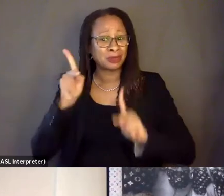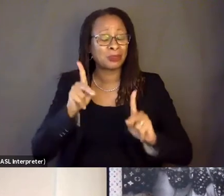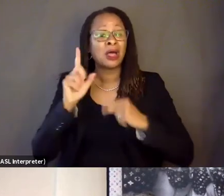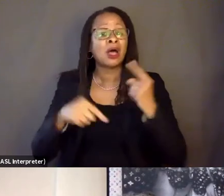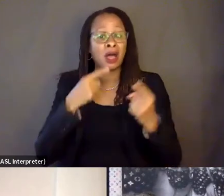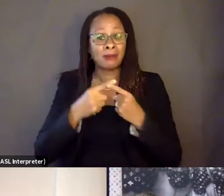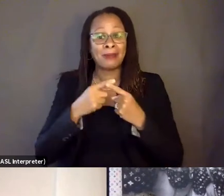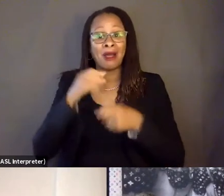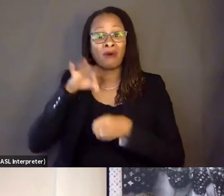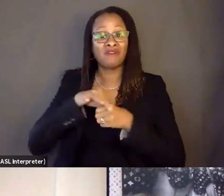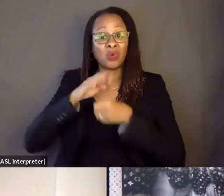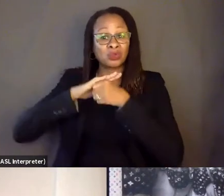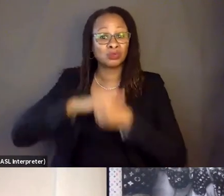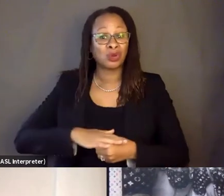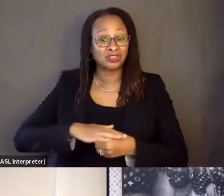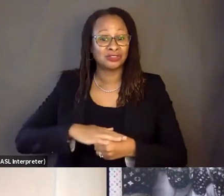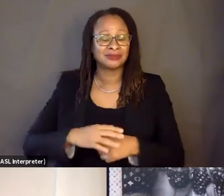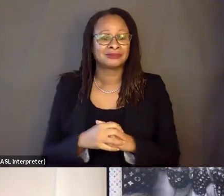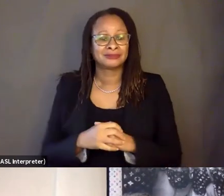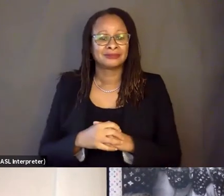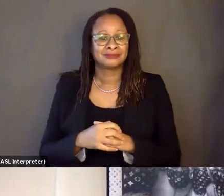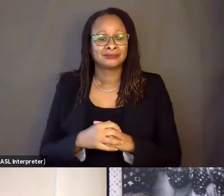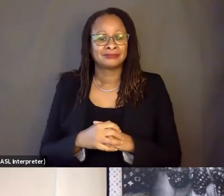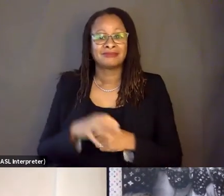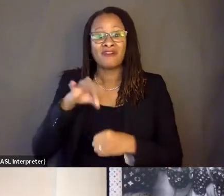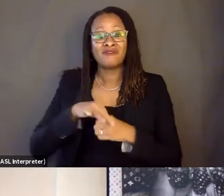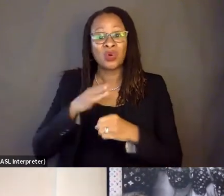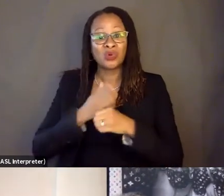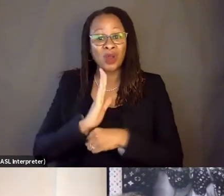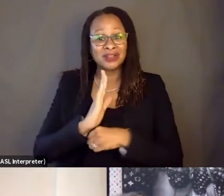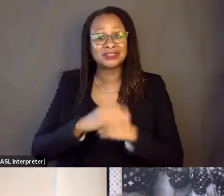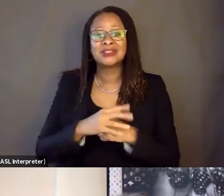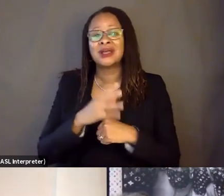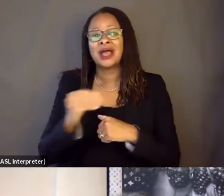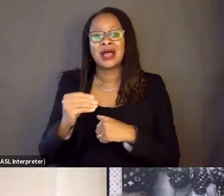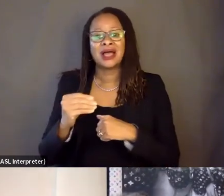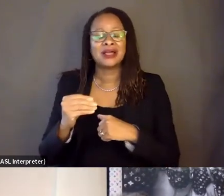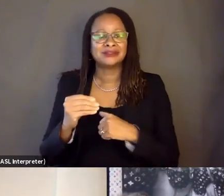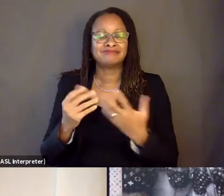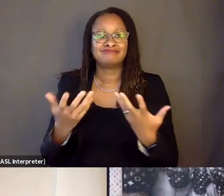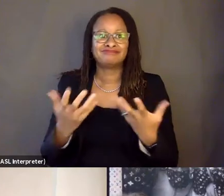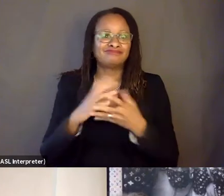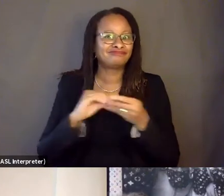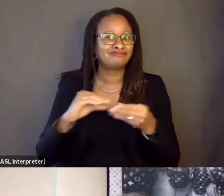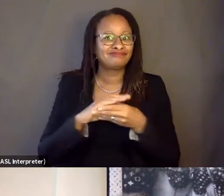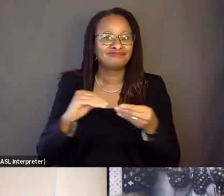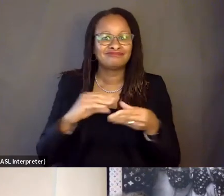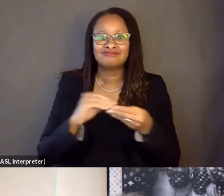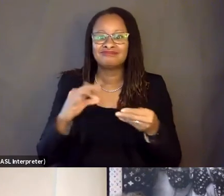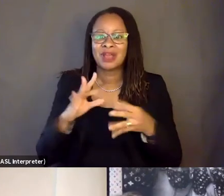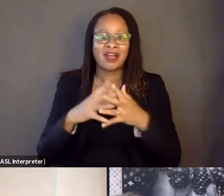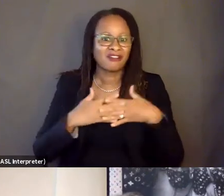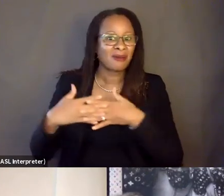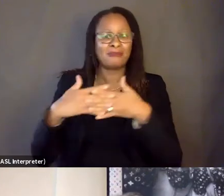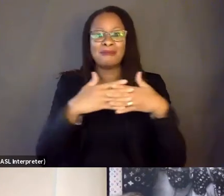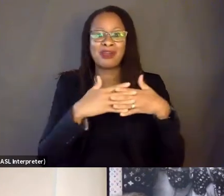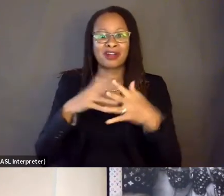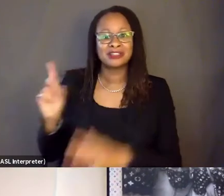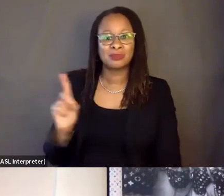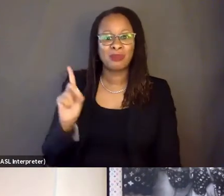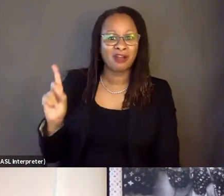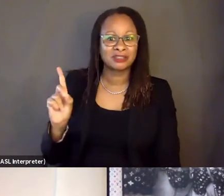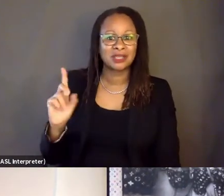about voter suppression, voting rights, and the long tail of American democracy,